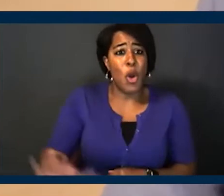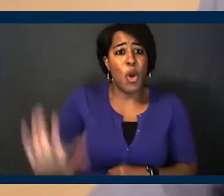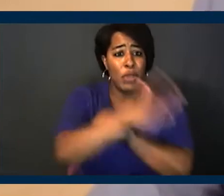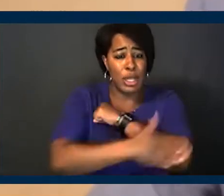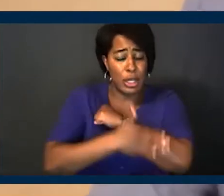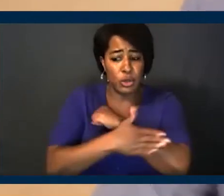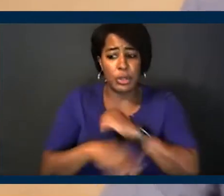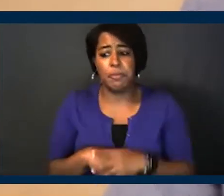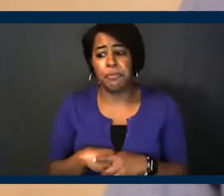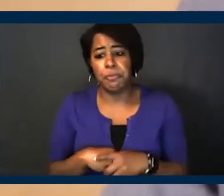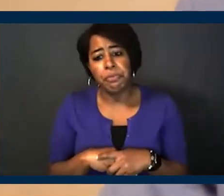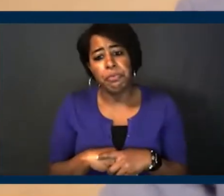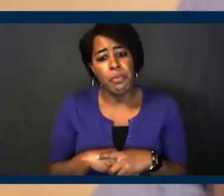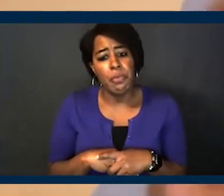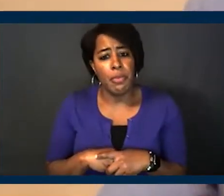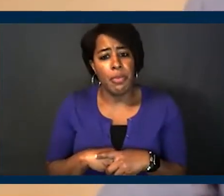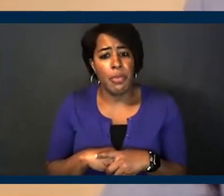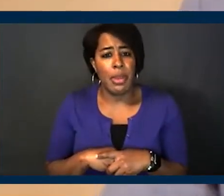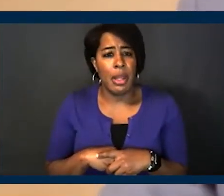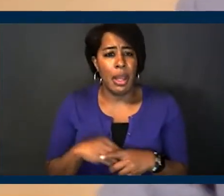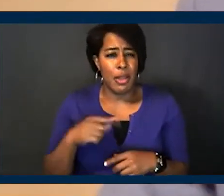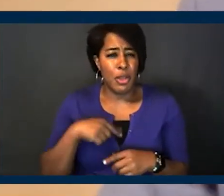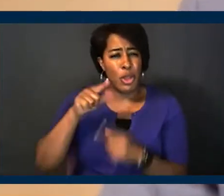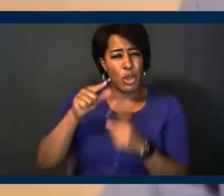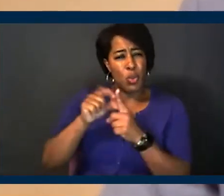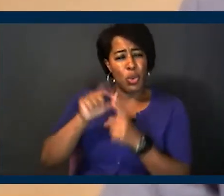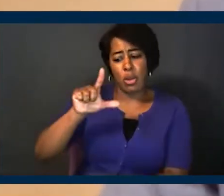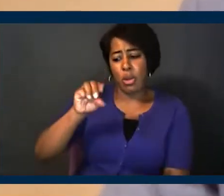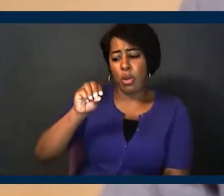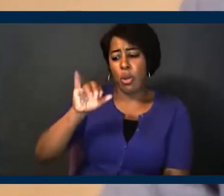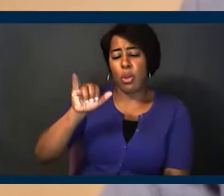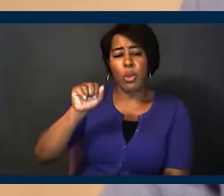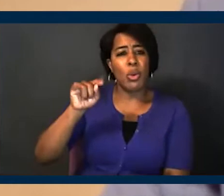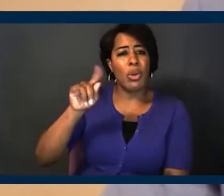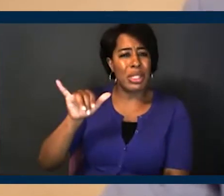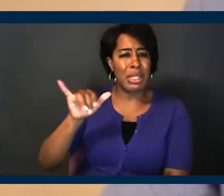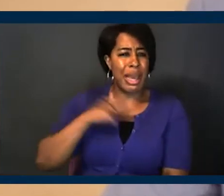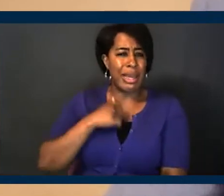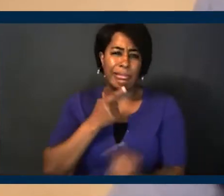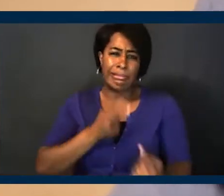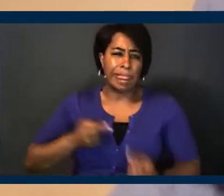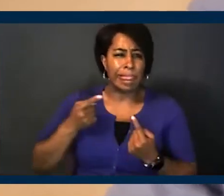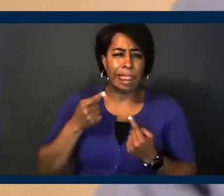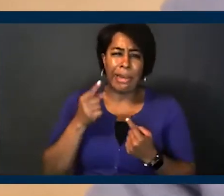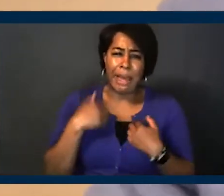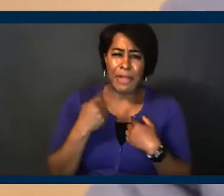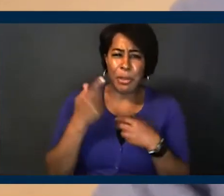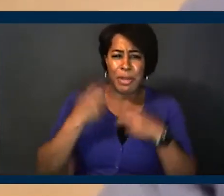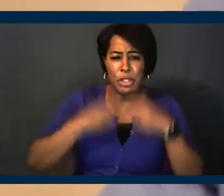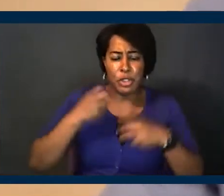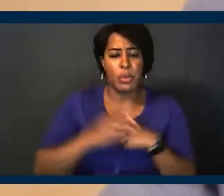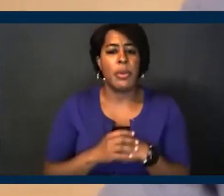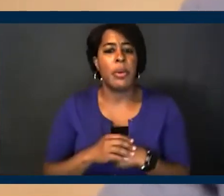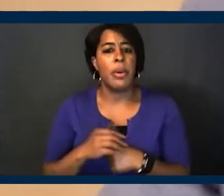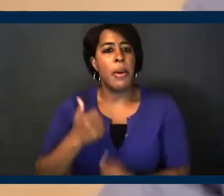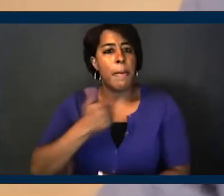personally, I have a little bit of issue with the term loyalty, because I'll tell you, I'm a party guy. Who came